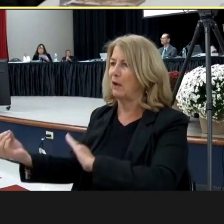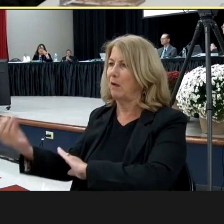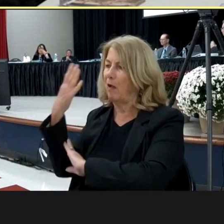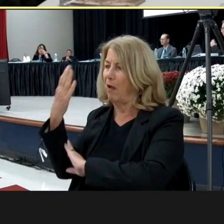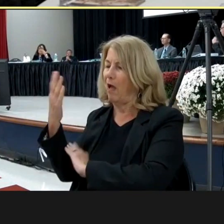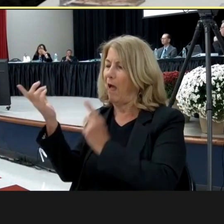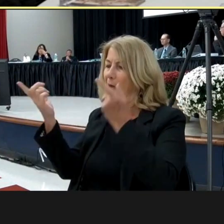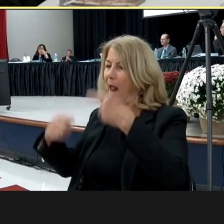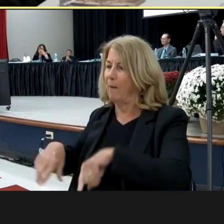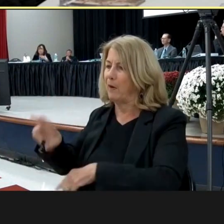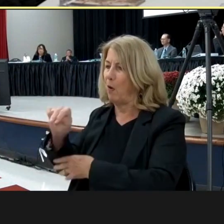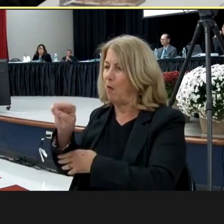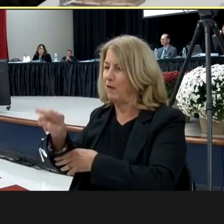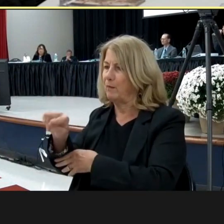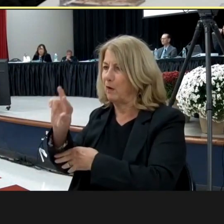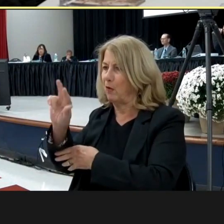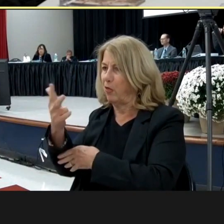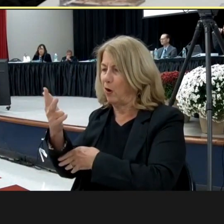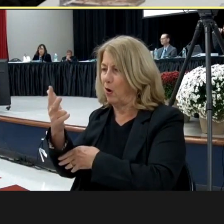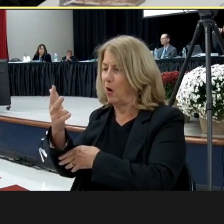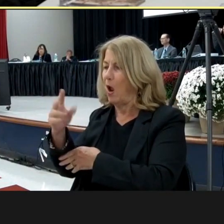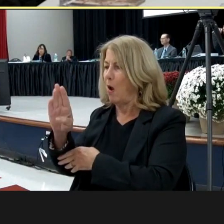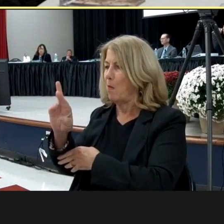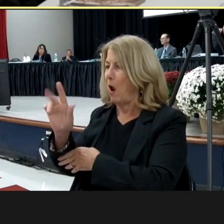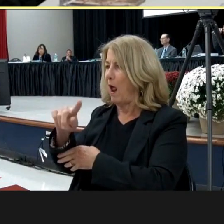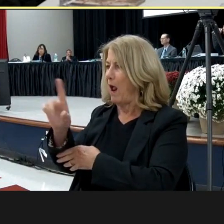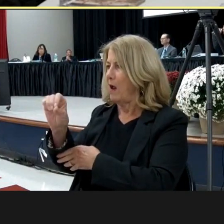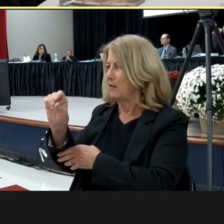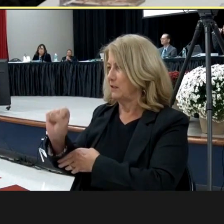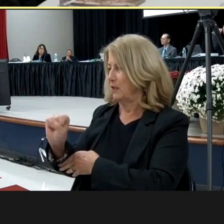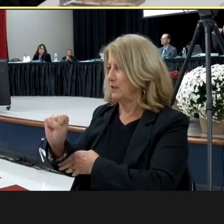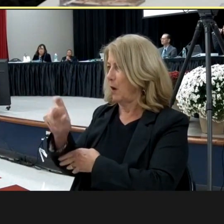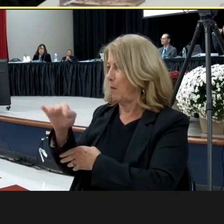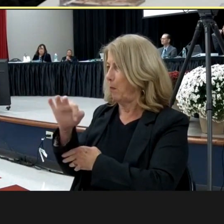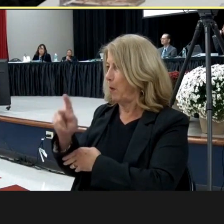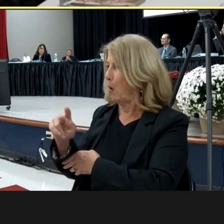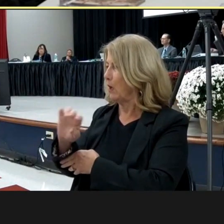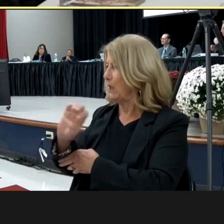at Brazos Park East. I heard from